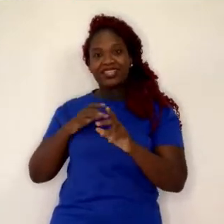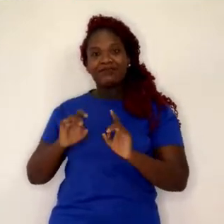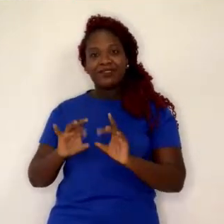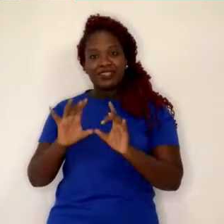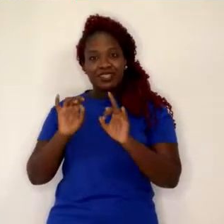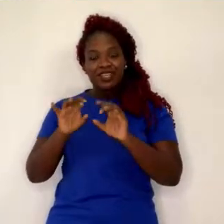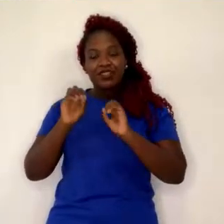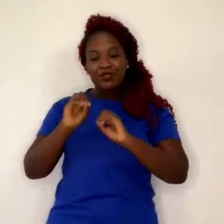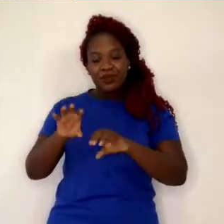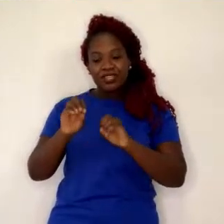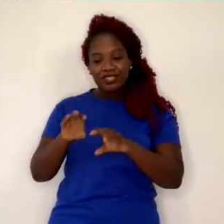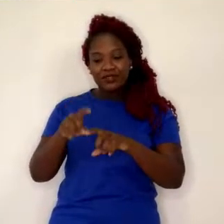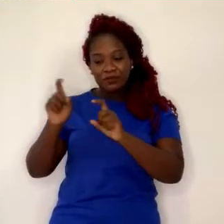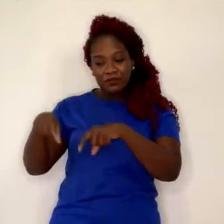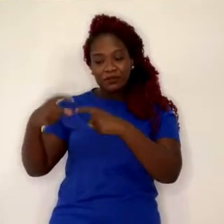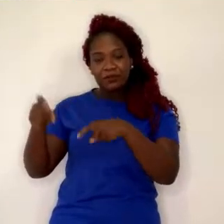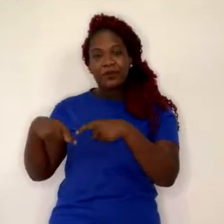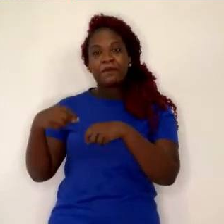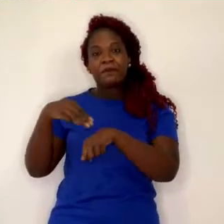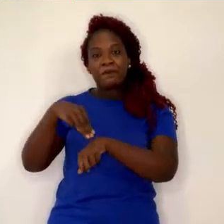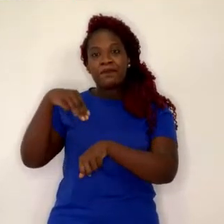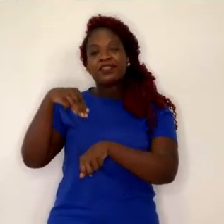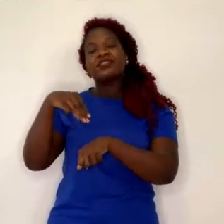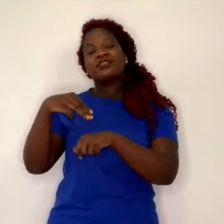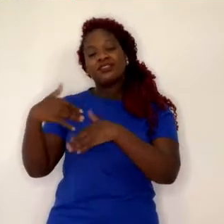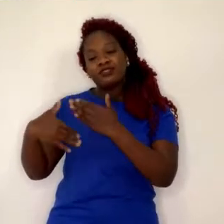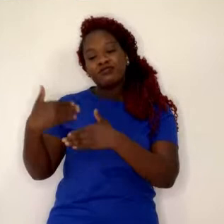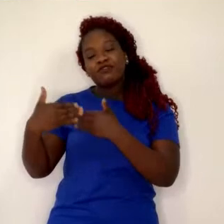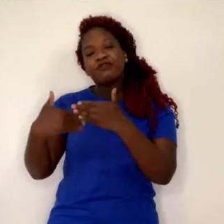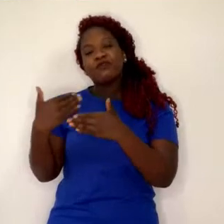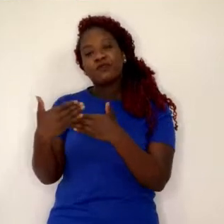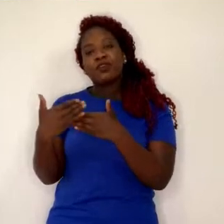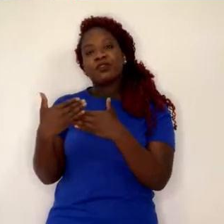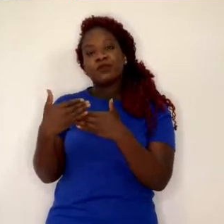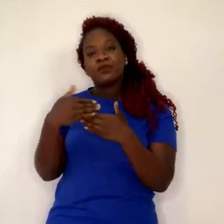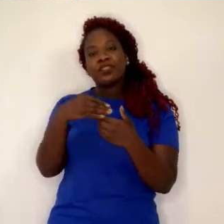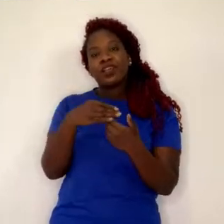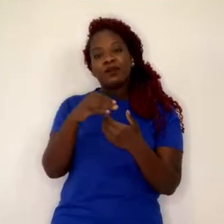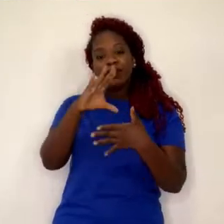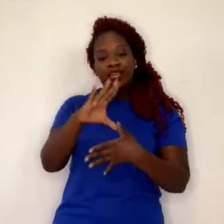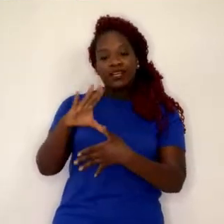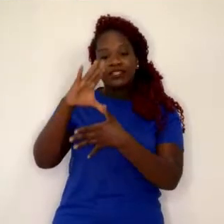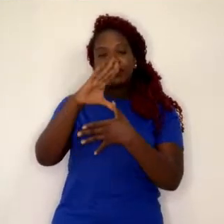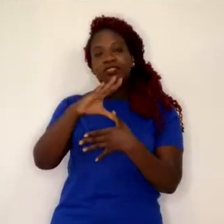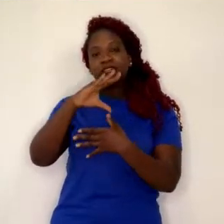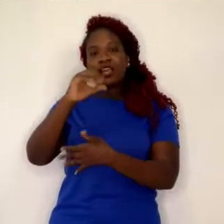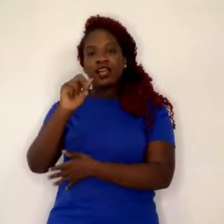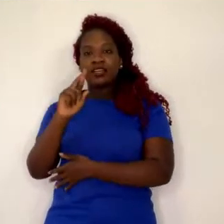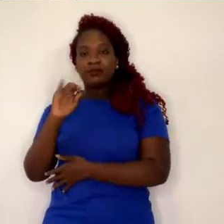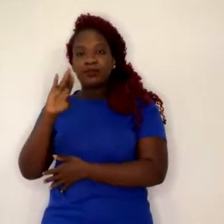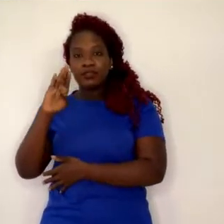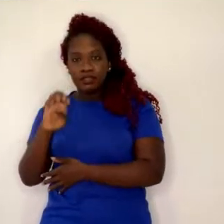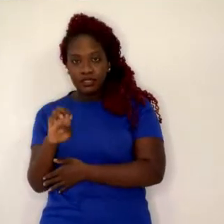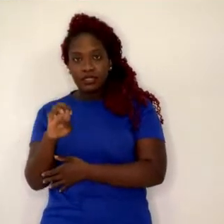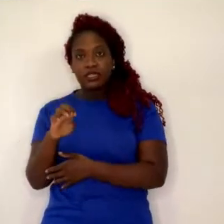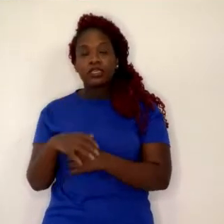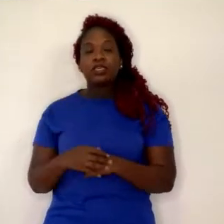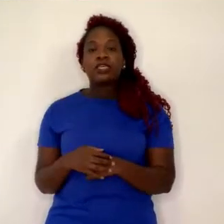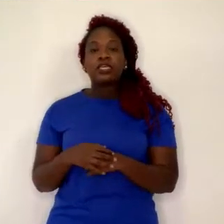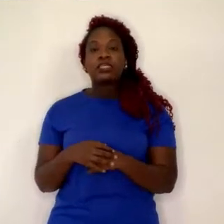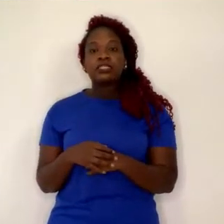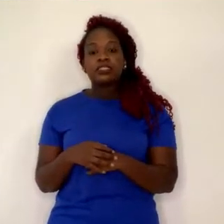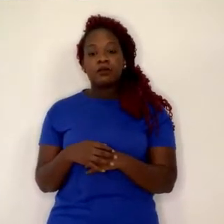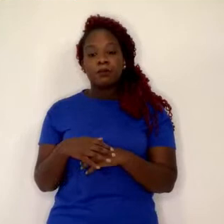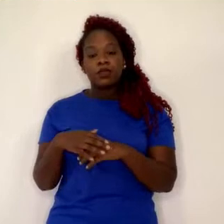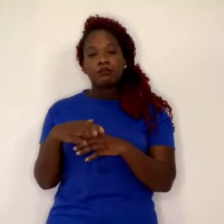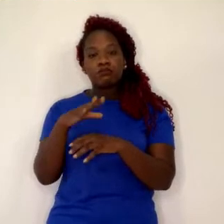welcome to Rosana Fernandes. She's a master's in territorial development in the Caribbean, and she's a doctoral